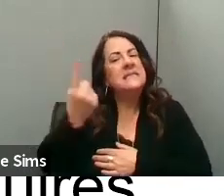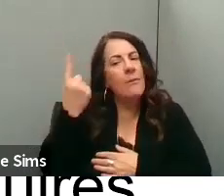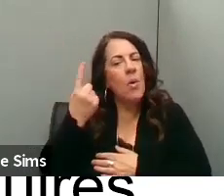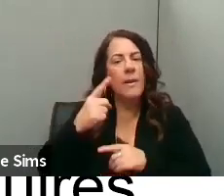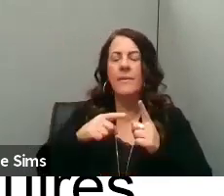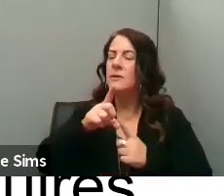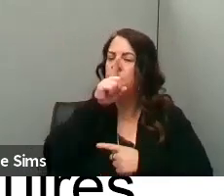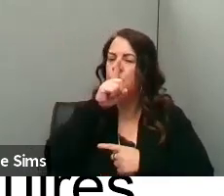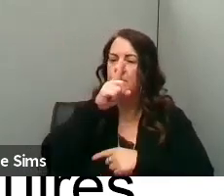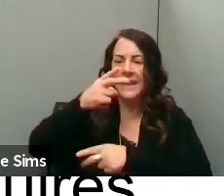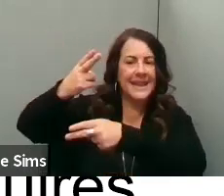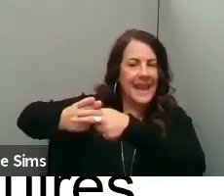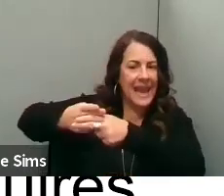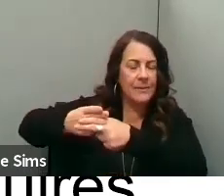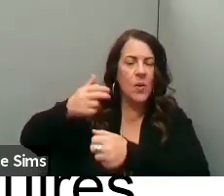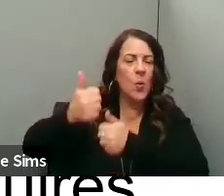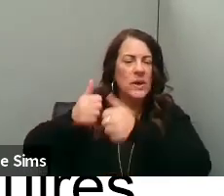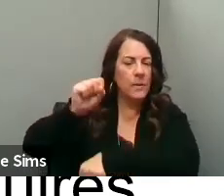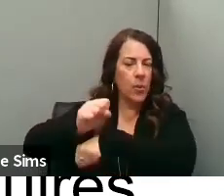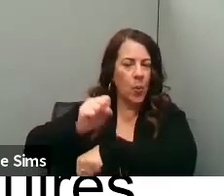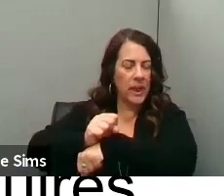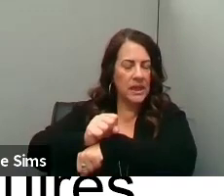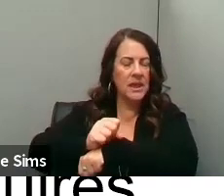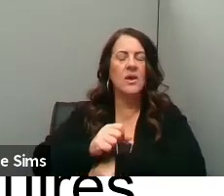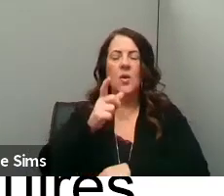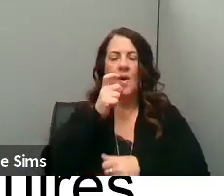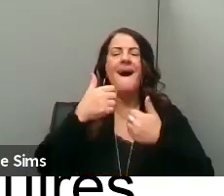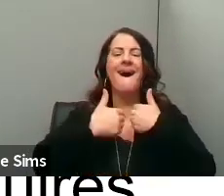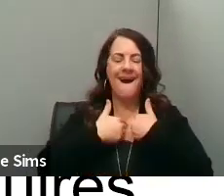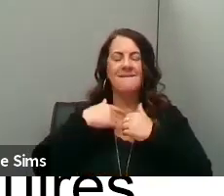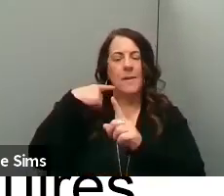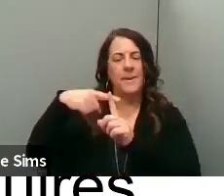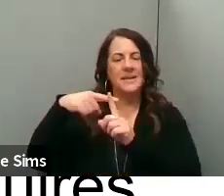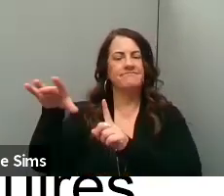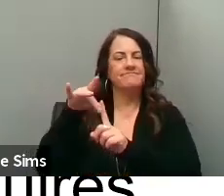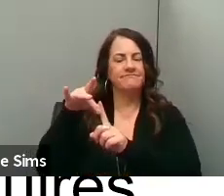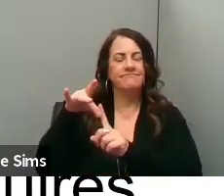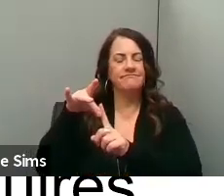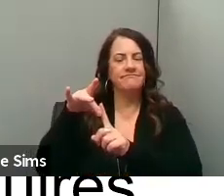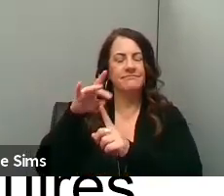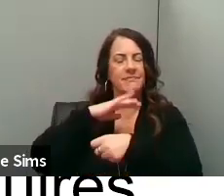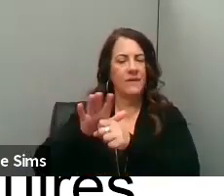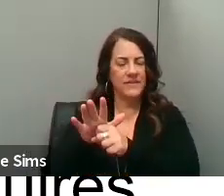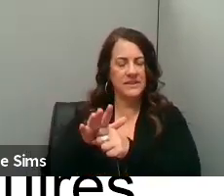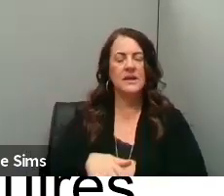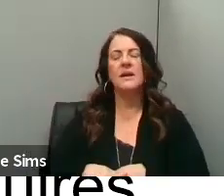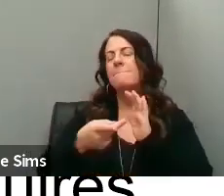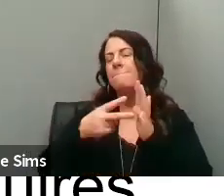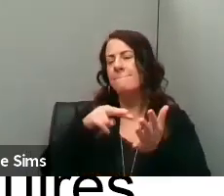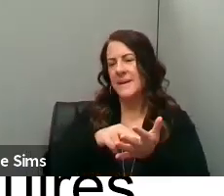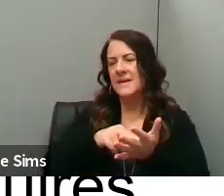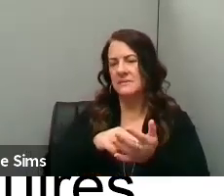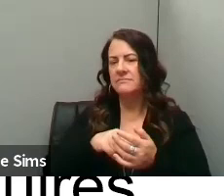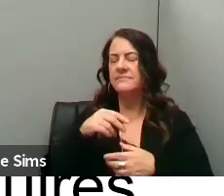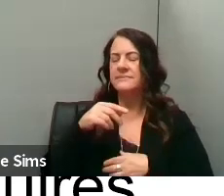cannot give any identifying information that Zara's colleagues would know it was her that tested positive.